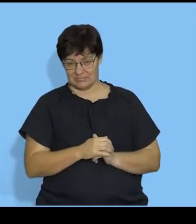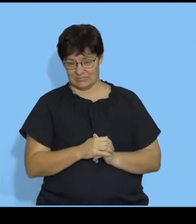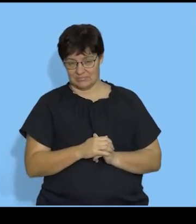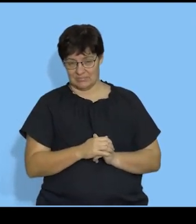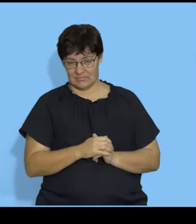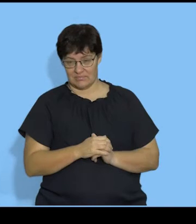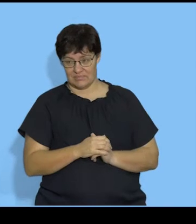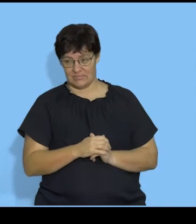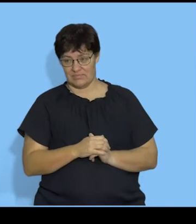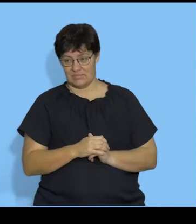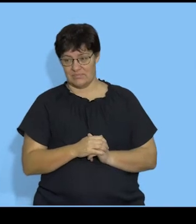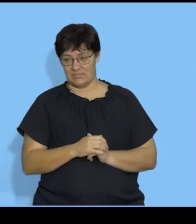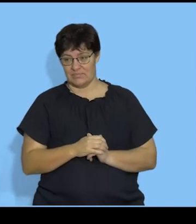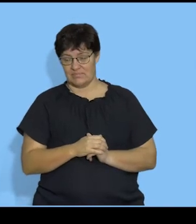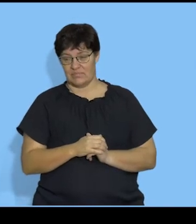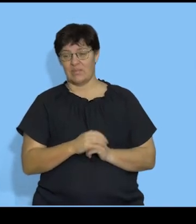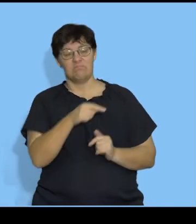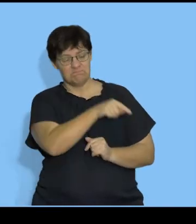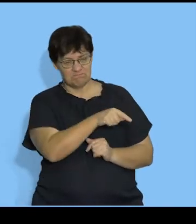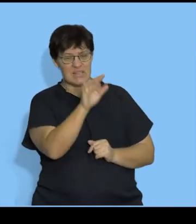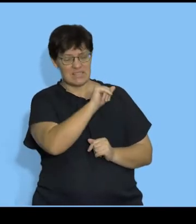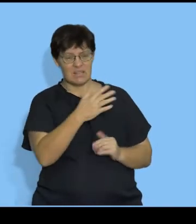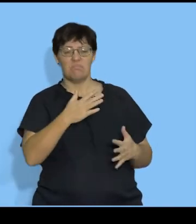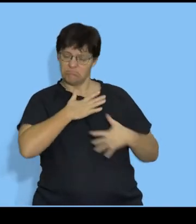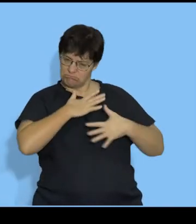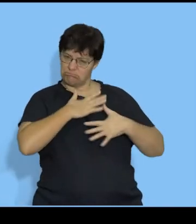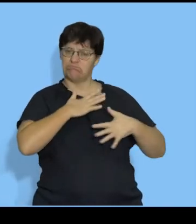So zinc is more willing to